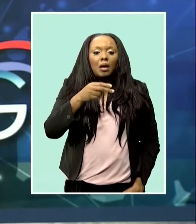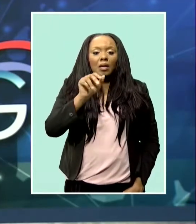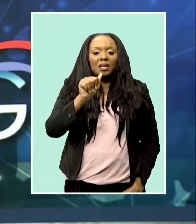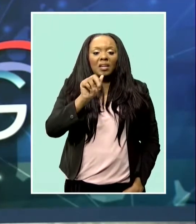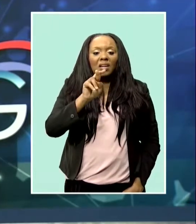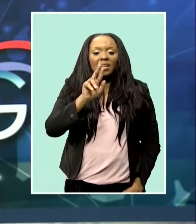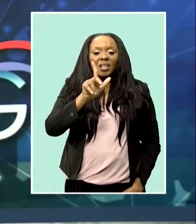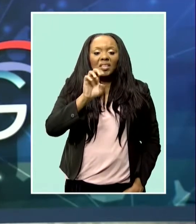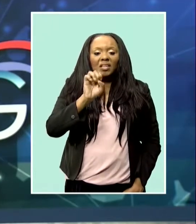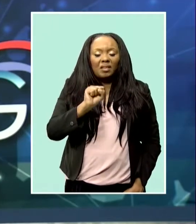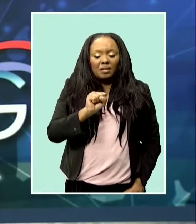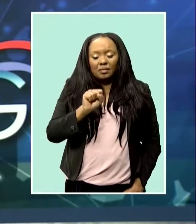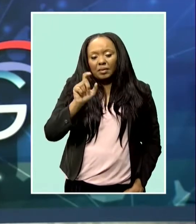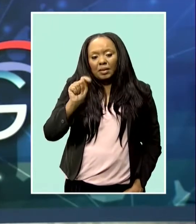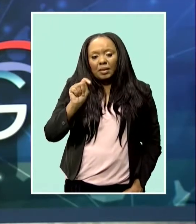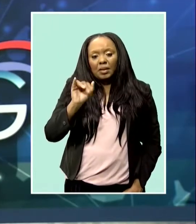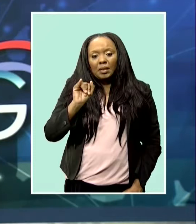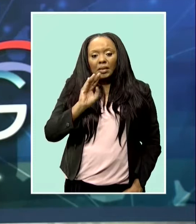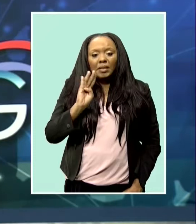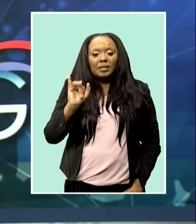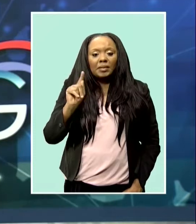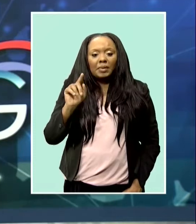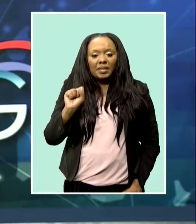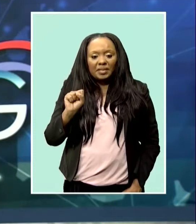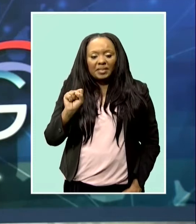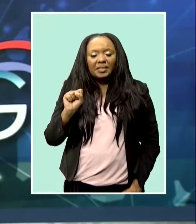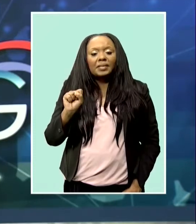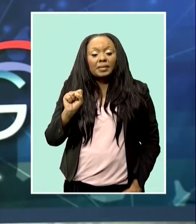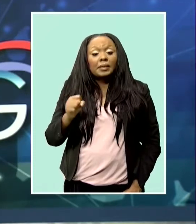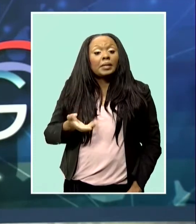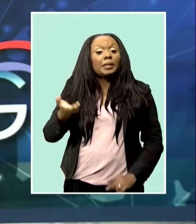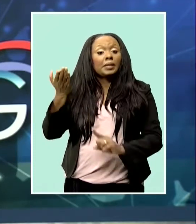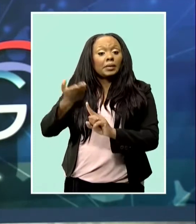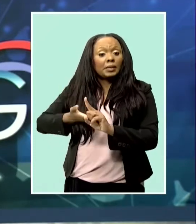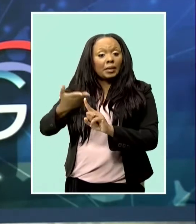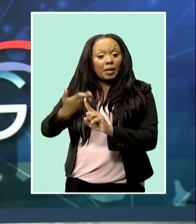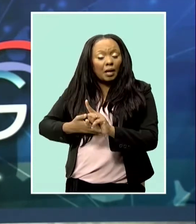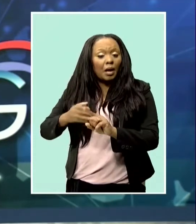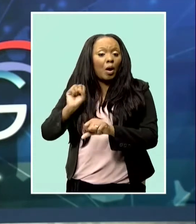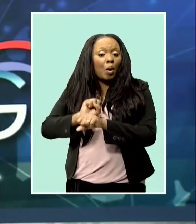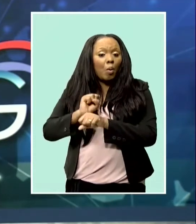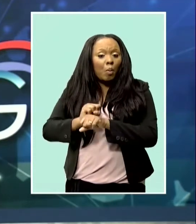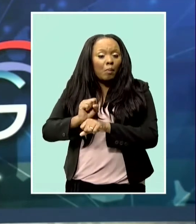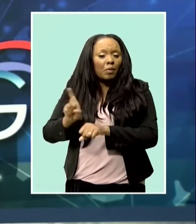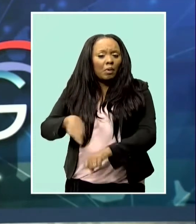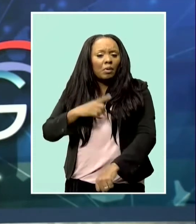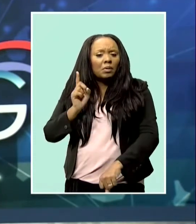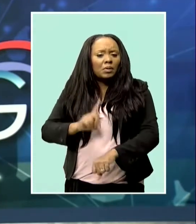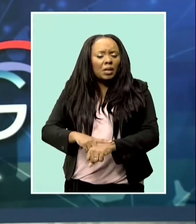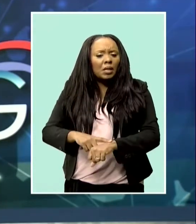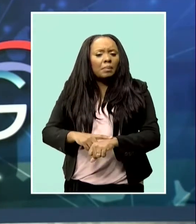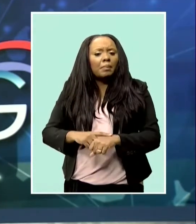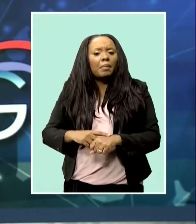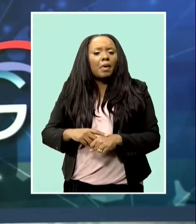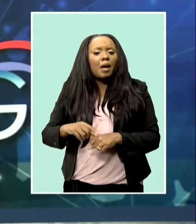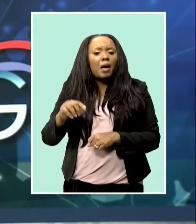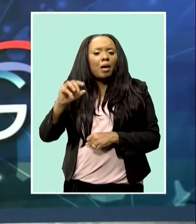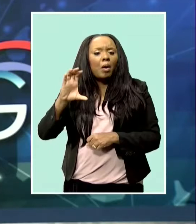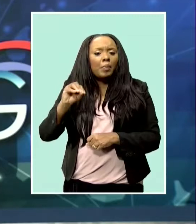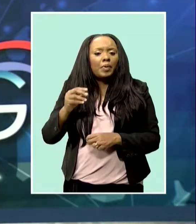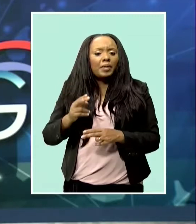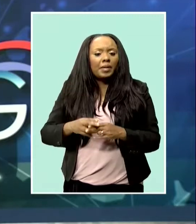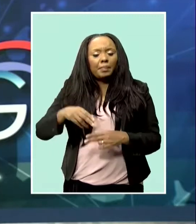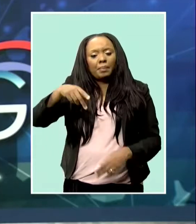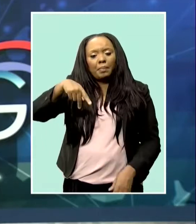has left a void which cannot be easily filled. Mr. Tibbetts, the long-standing partner at PricewaterhouseCoopers, a key member